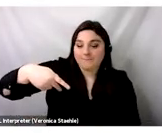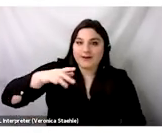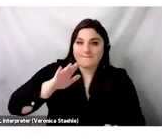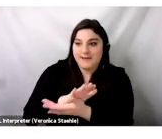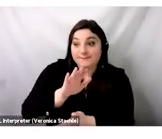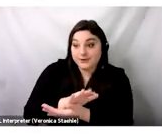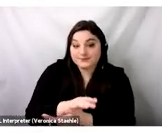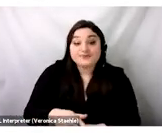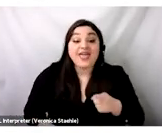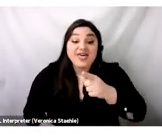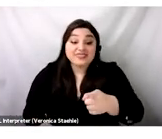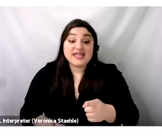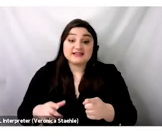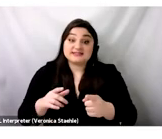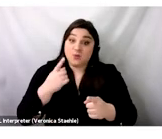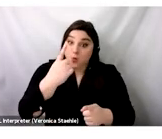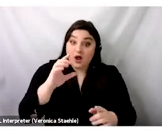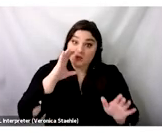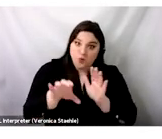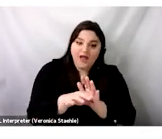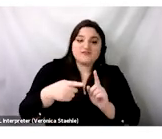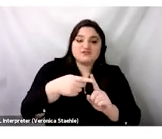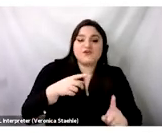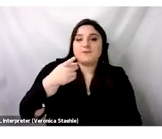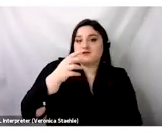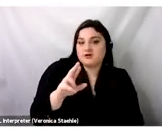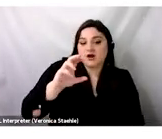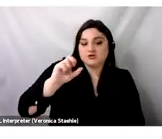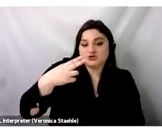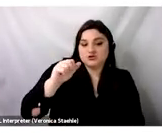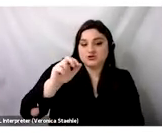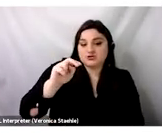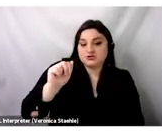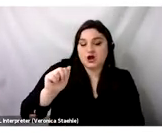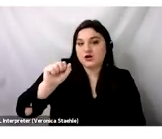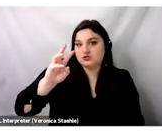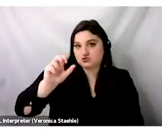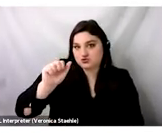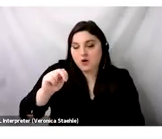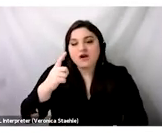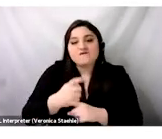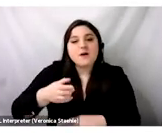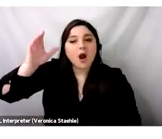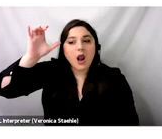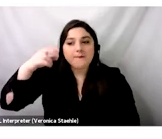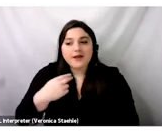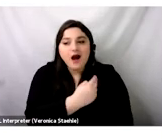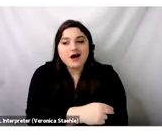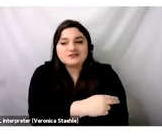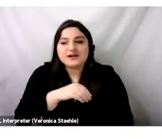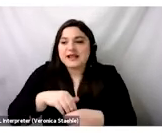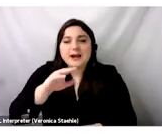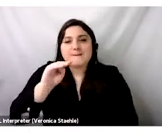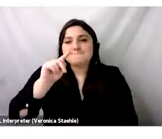by Dr. Shauna Swan, who has been doing this work up at the Columbia Hospital, I think it's Mount Sinai